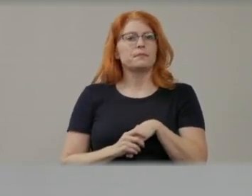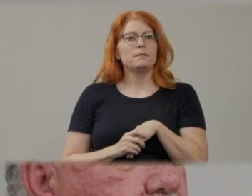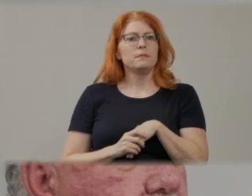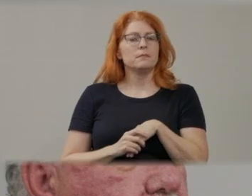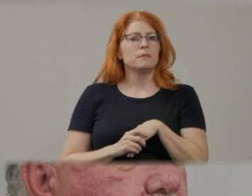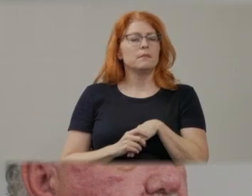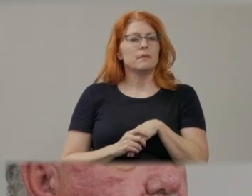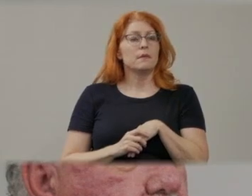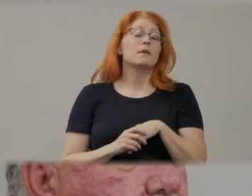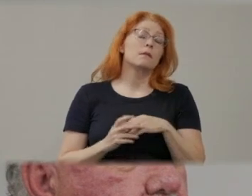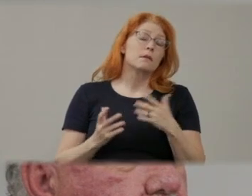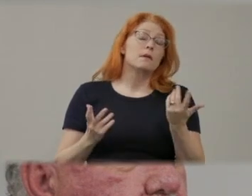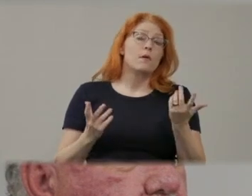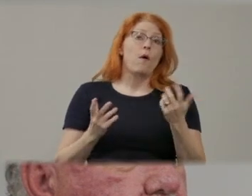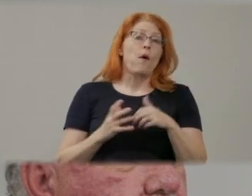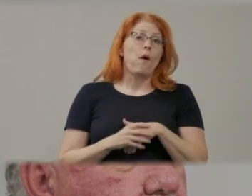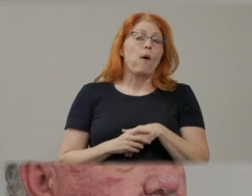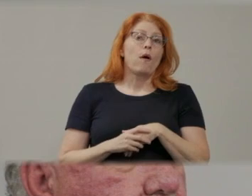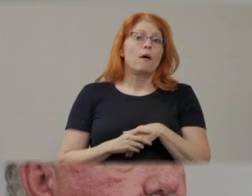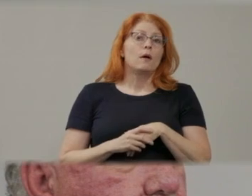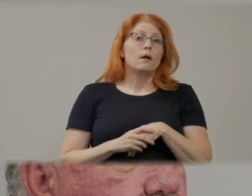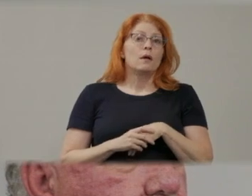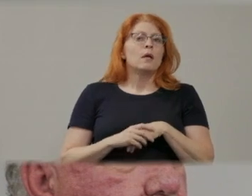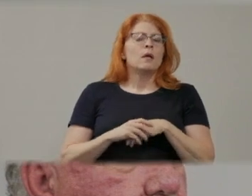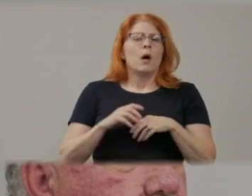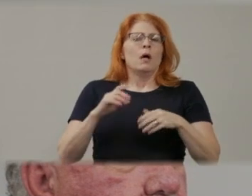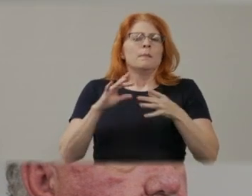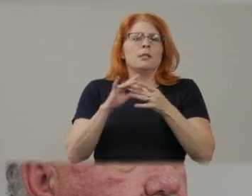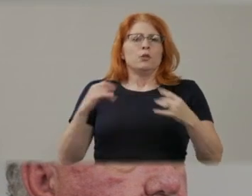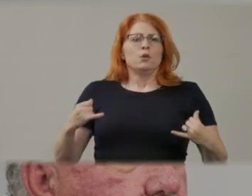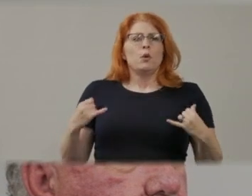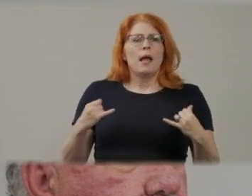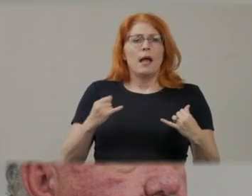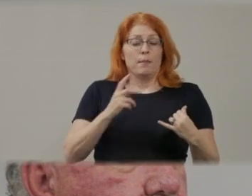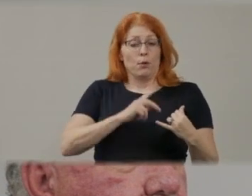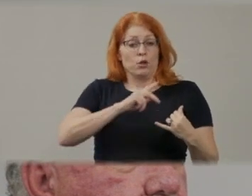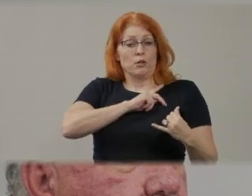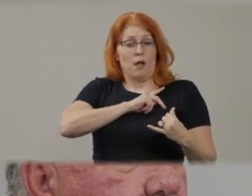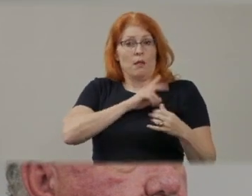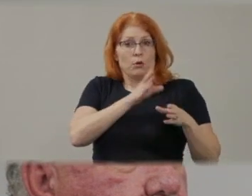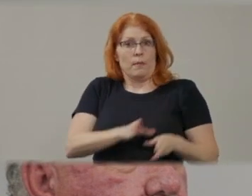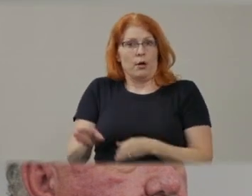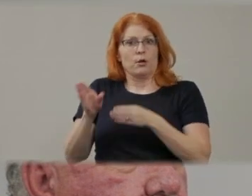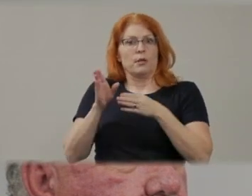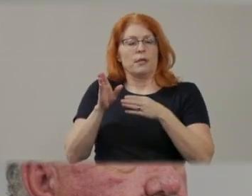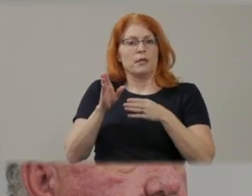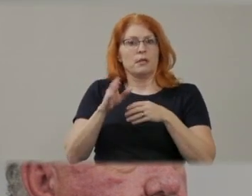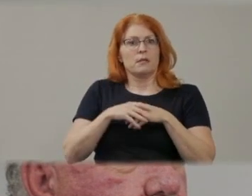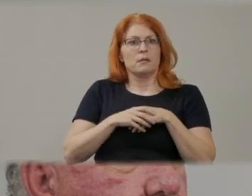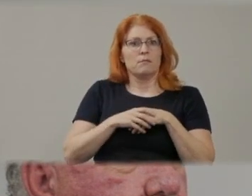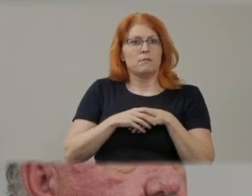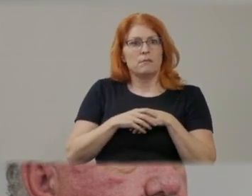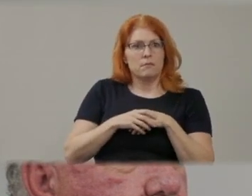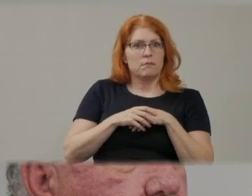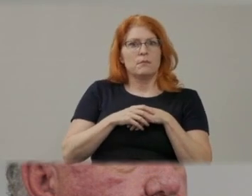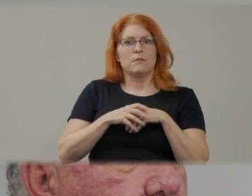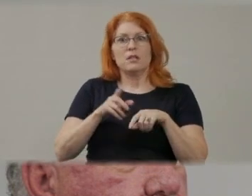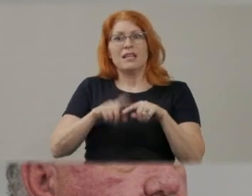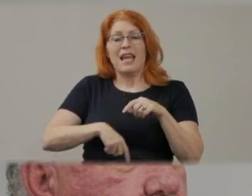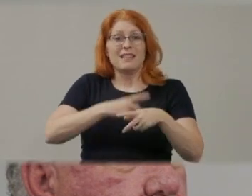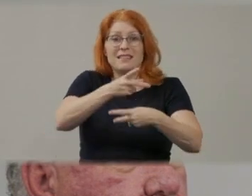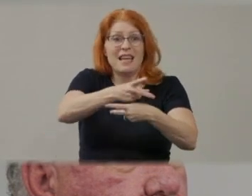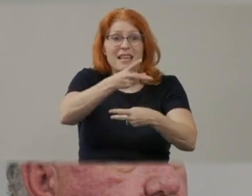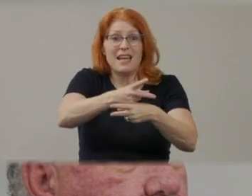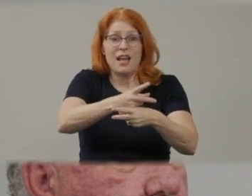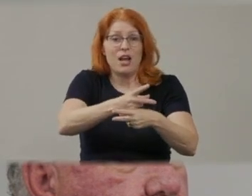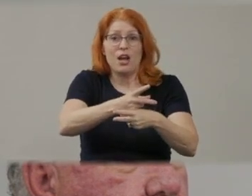I think that speaks on a lot what that was said today, personal preparedness. You can't take care and provide